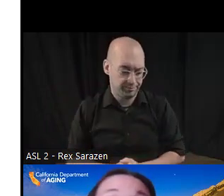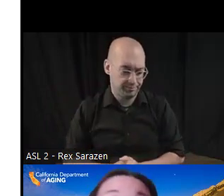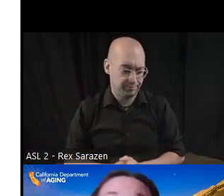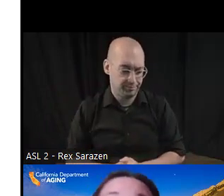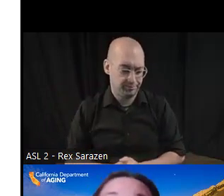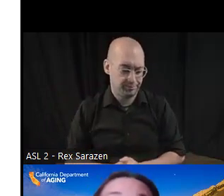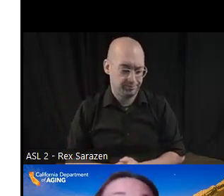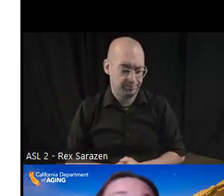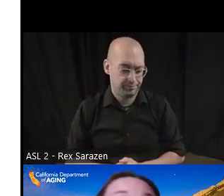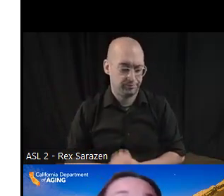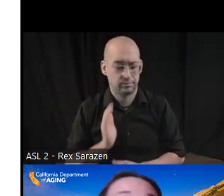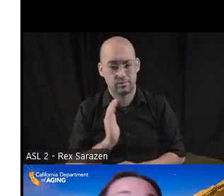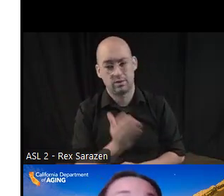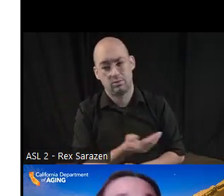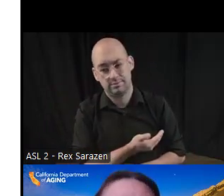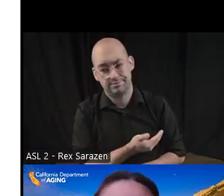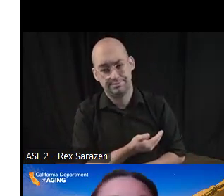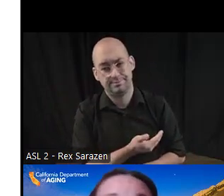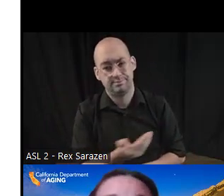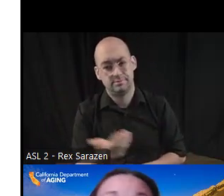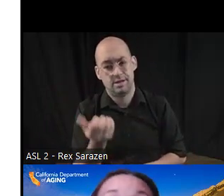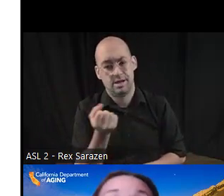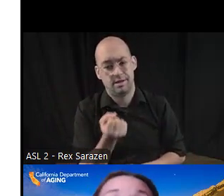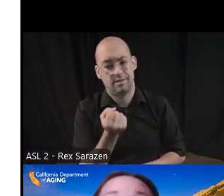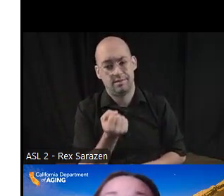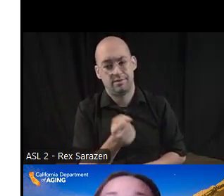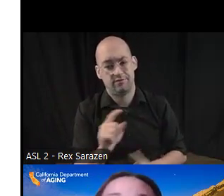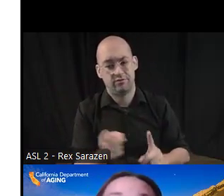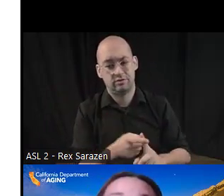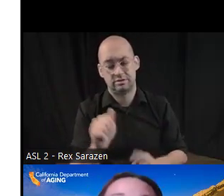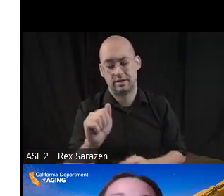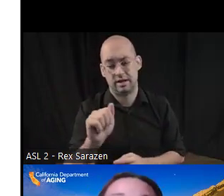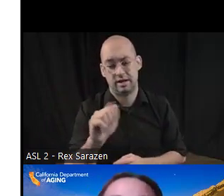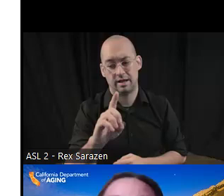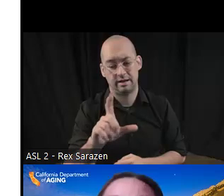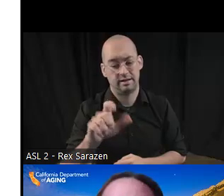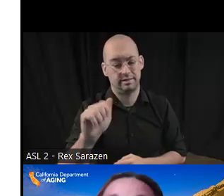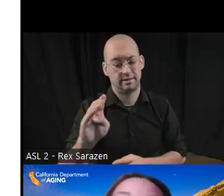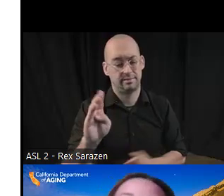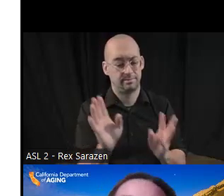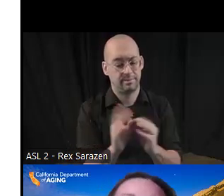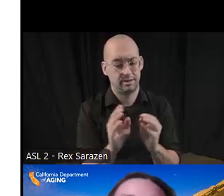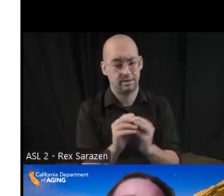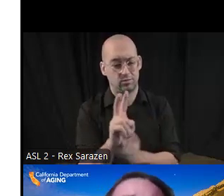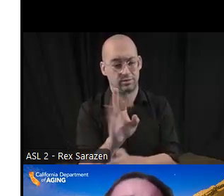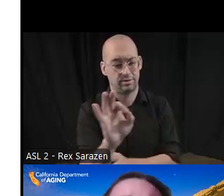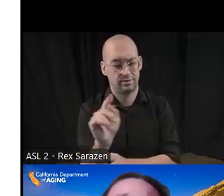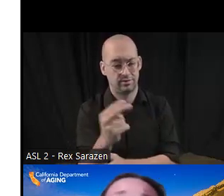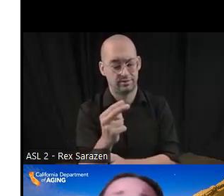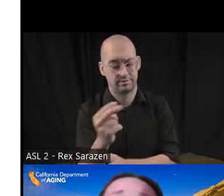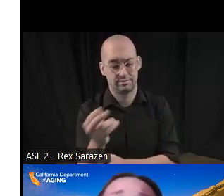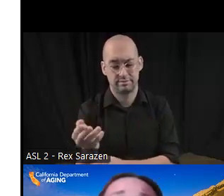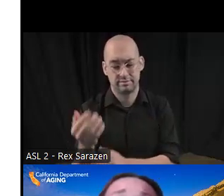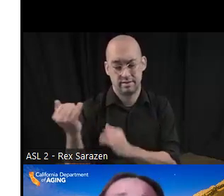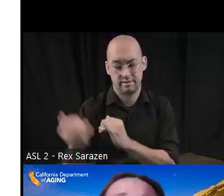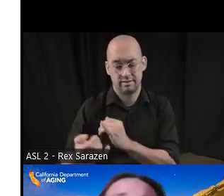So we had held our first AdLib meeting on the 29th, so this past Monday.